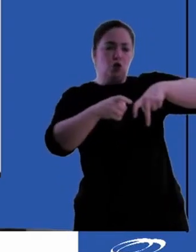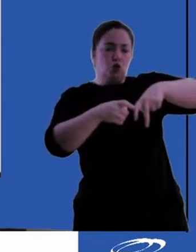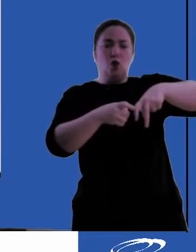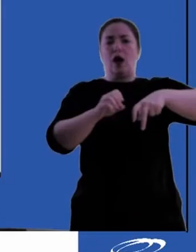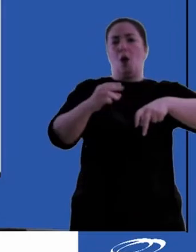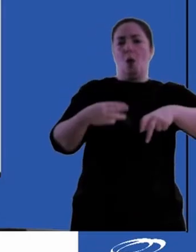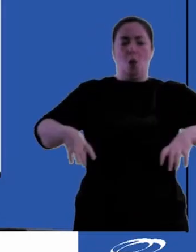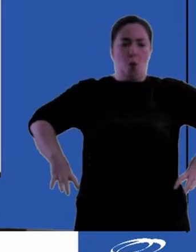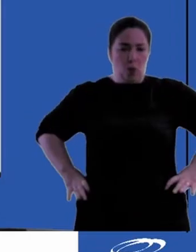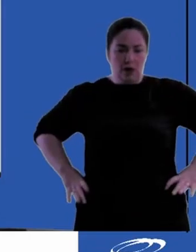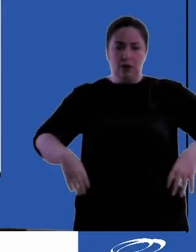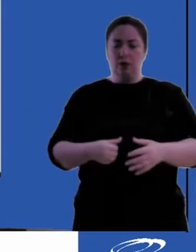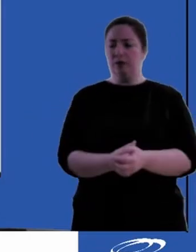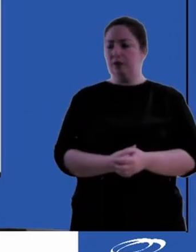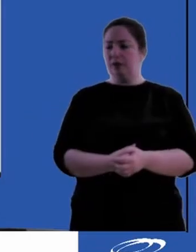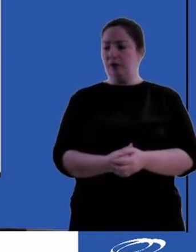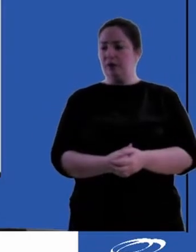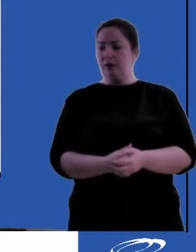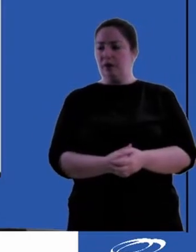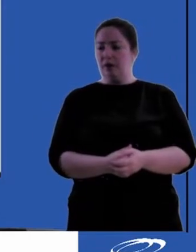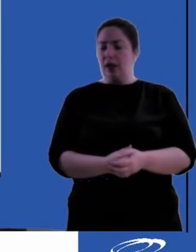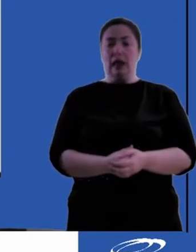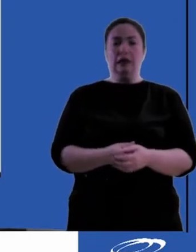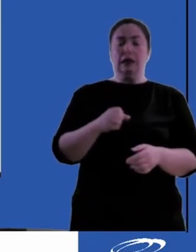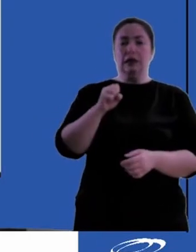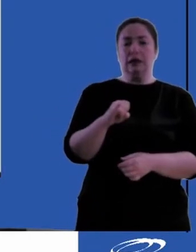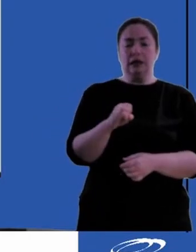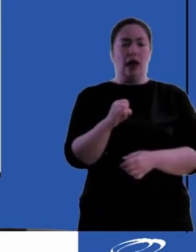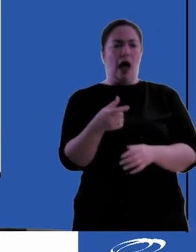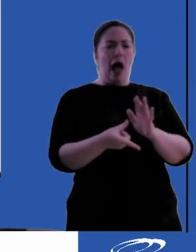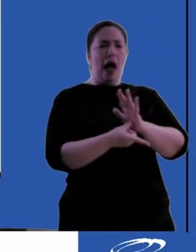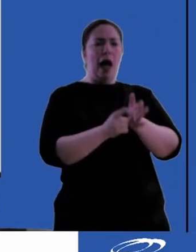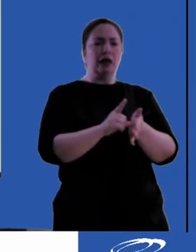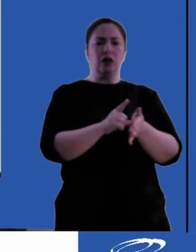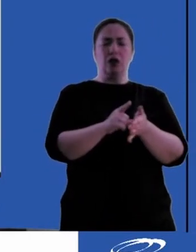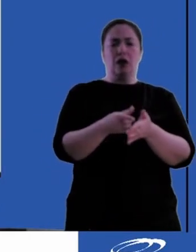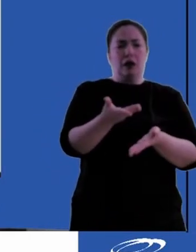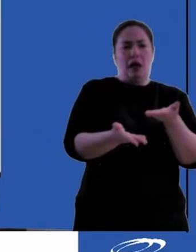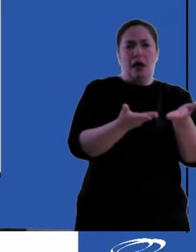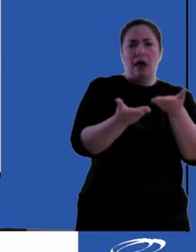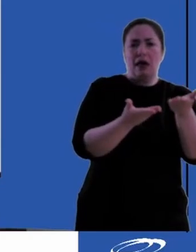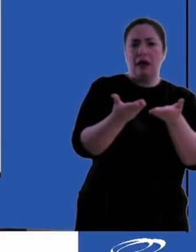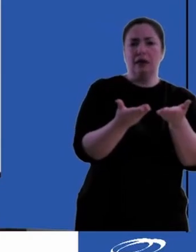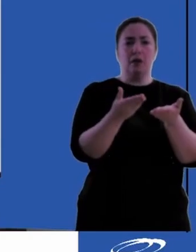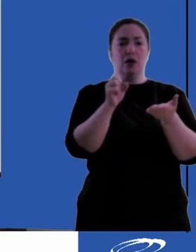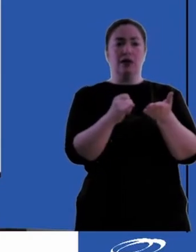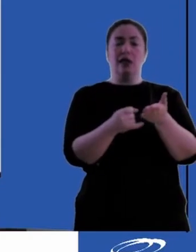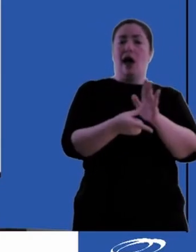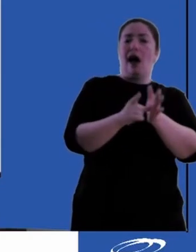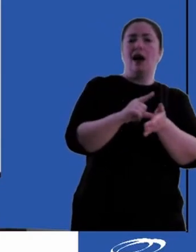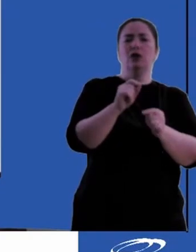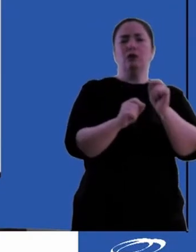some of those. I always think there are two questions we want to answer when we're thinking about diagnosis of periprosthetic